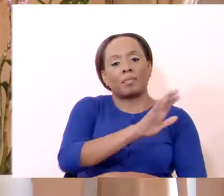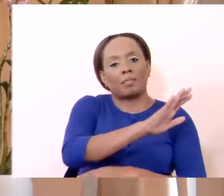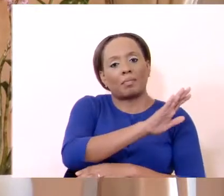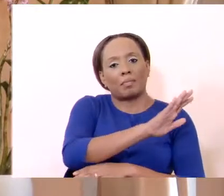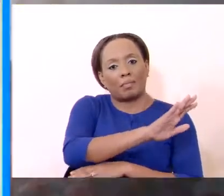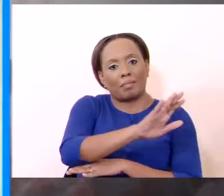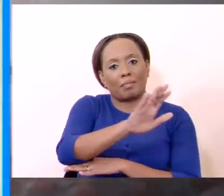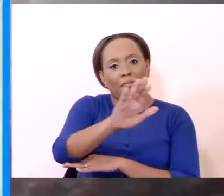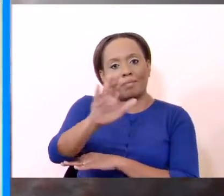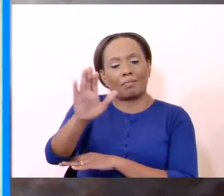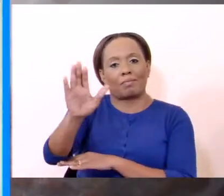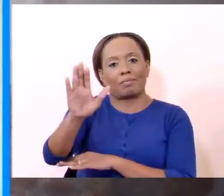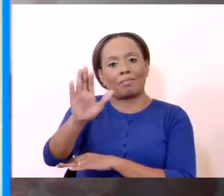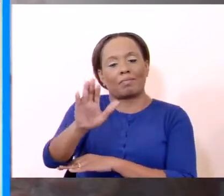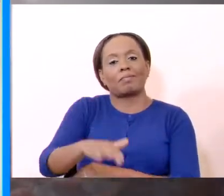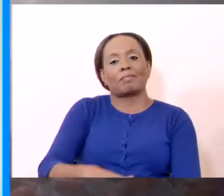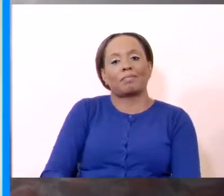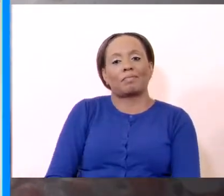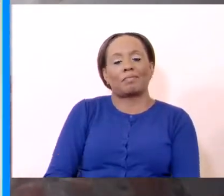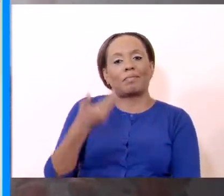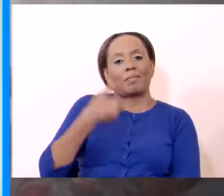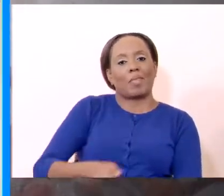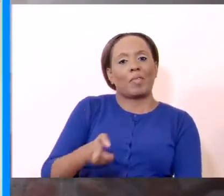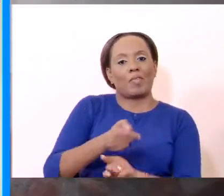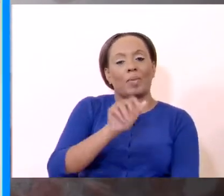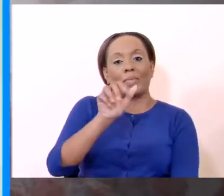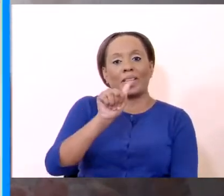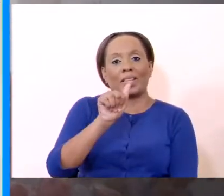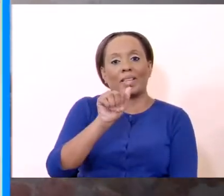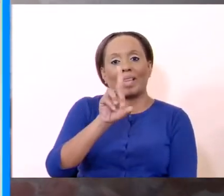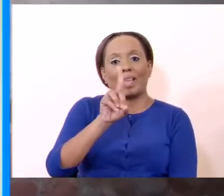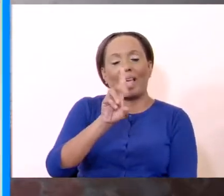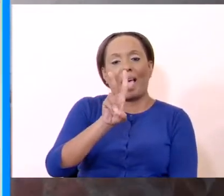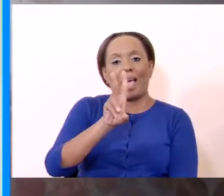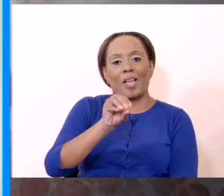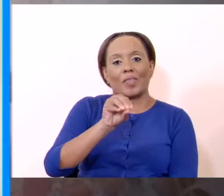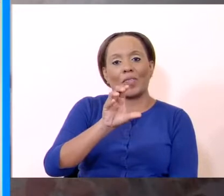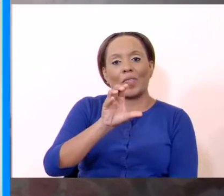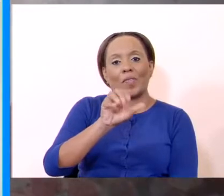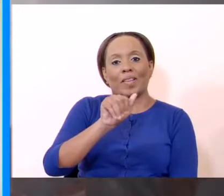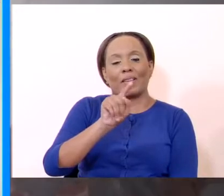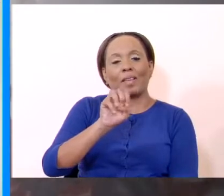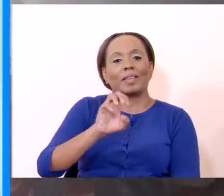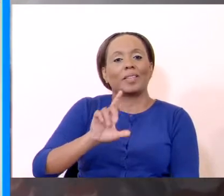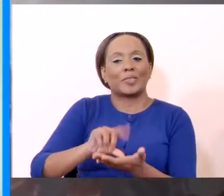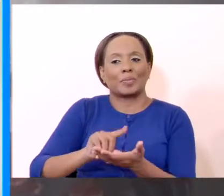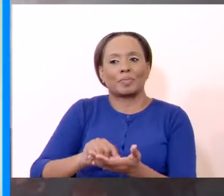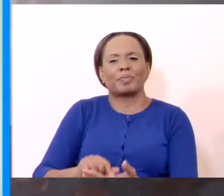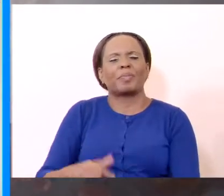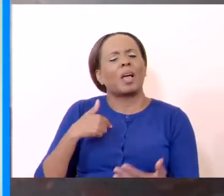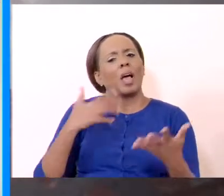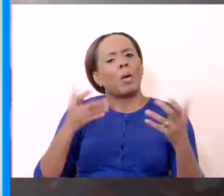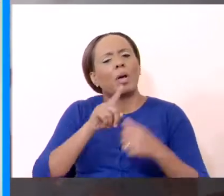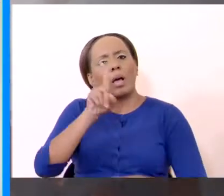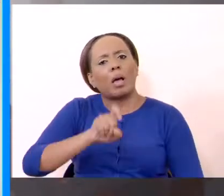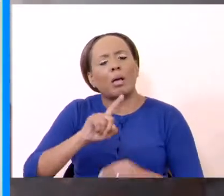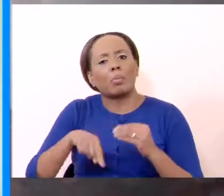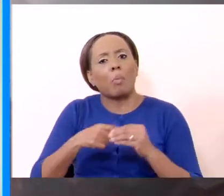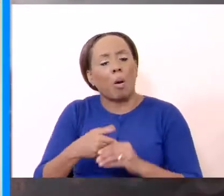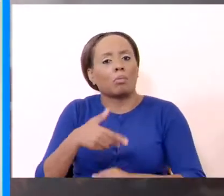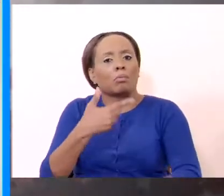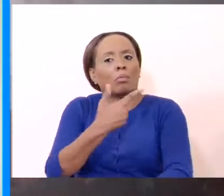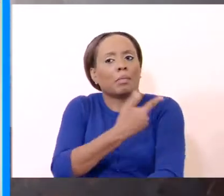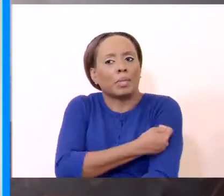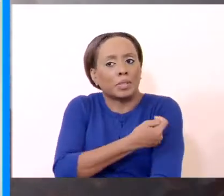Barbados Advocate. The question I want to ask is with regards to the vaccination process.